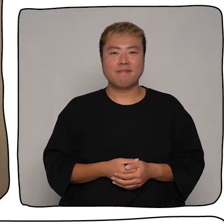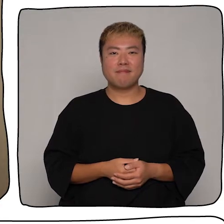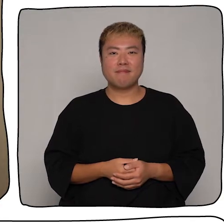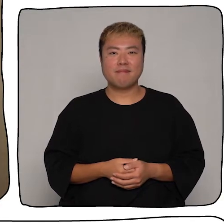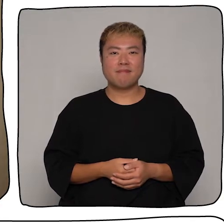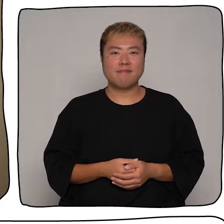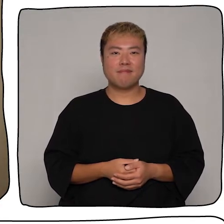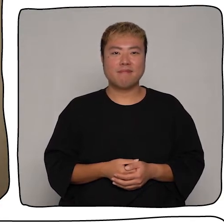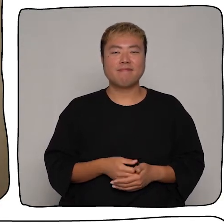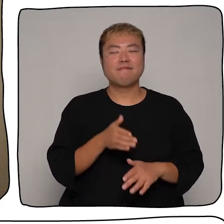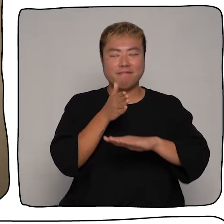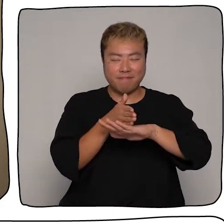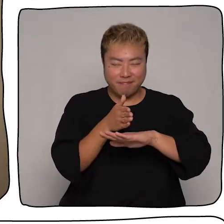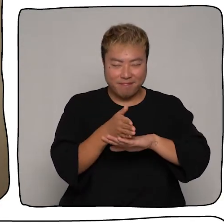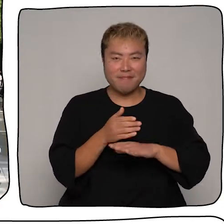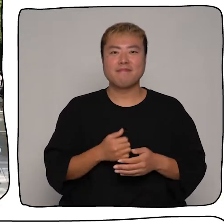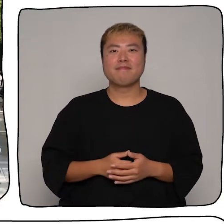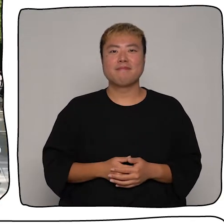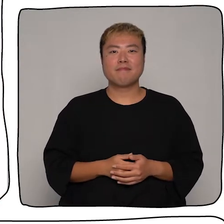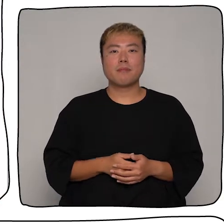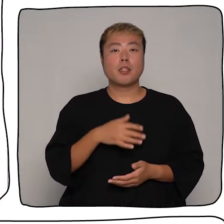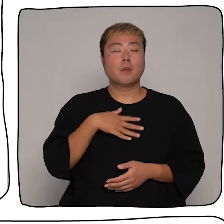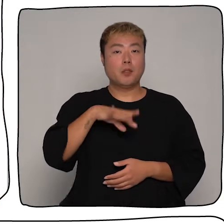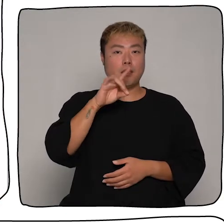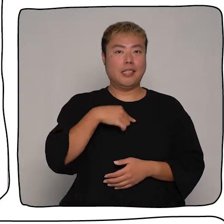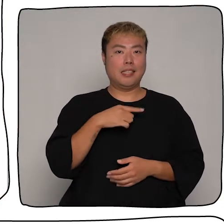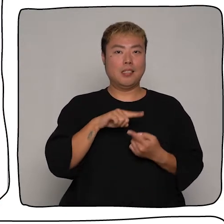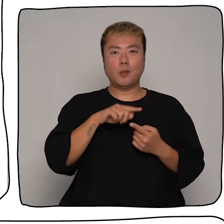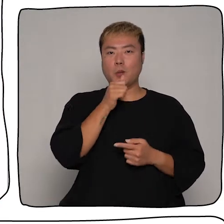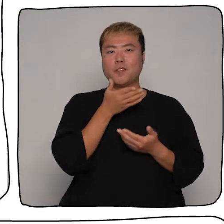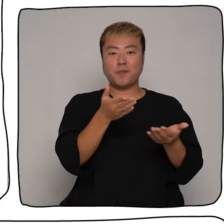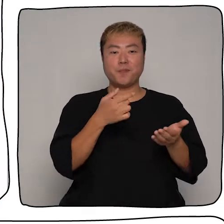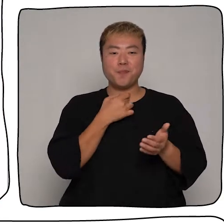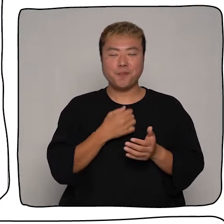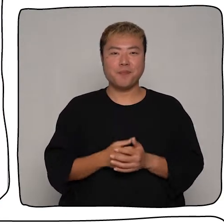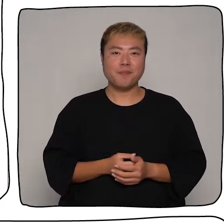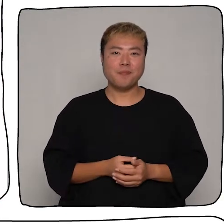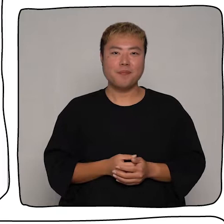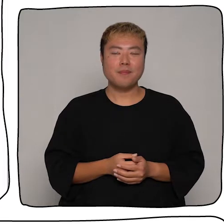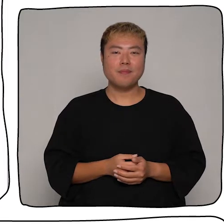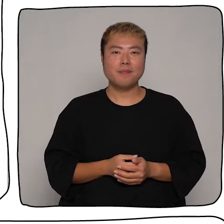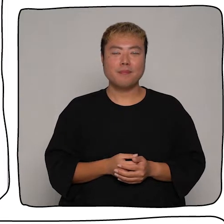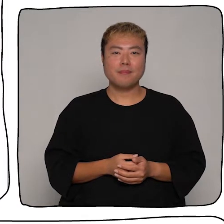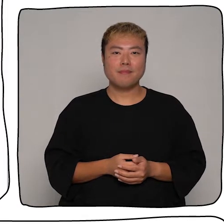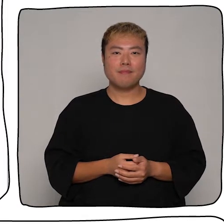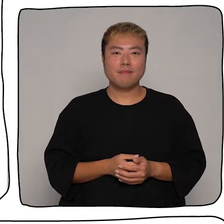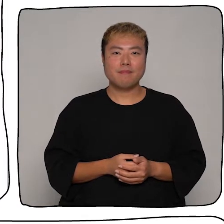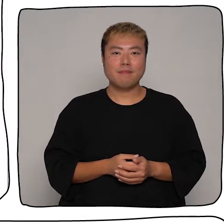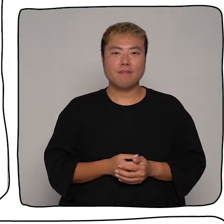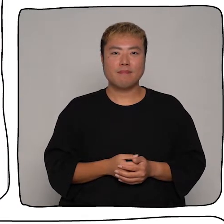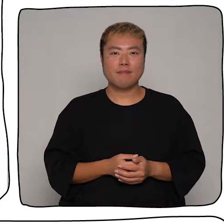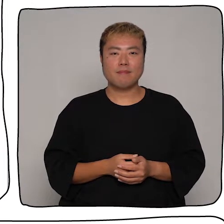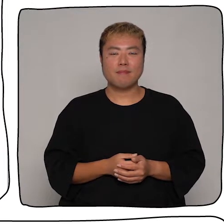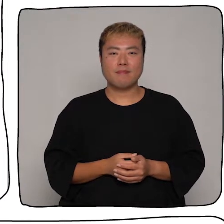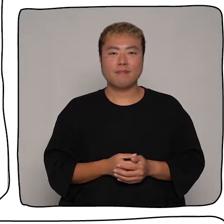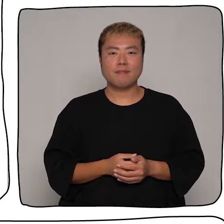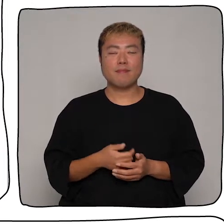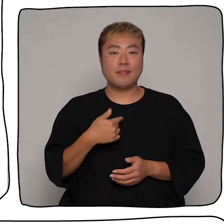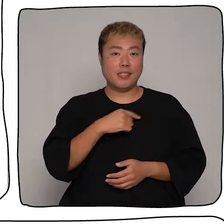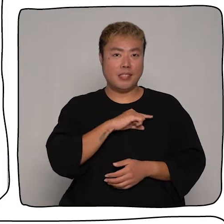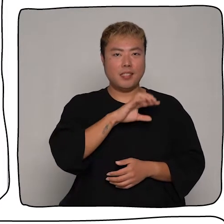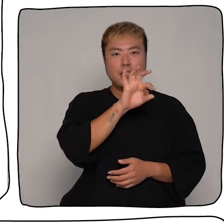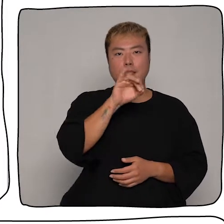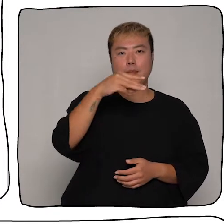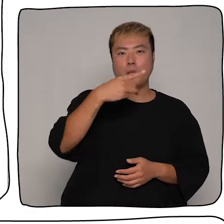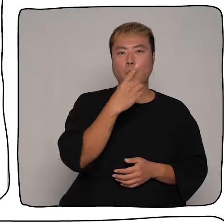make this possible. Thank you very much. So let me start my talk with a short selfie introduction. Again,